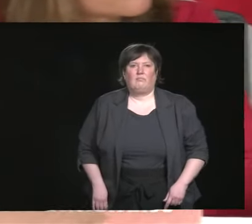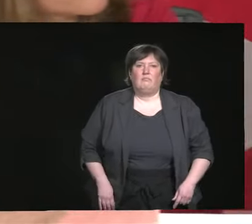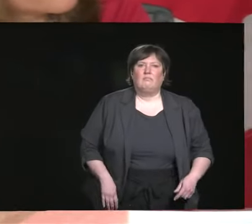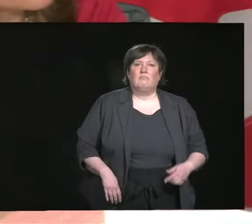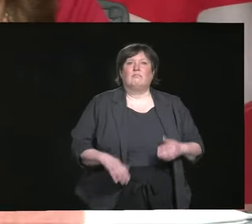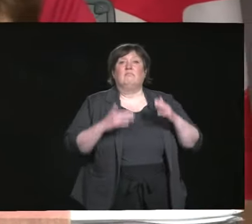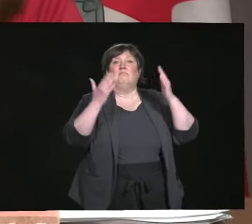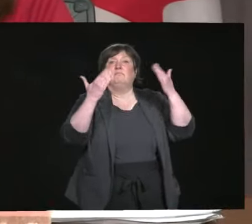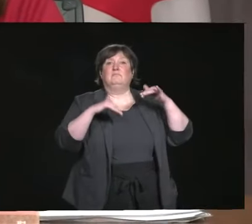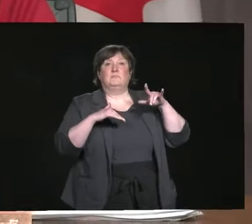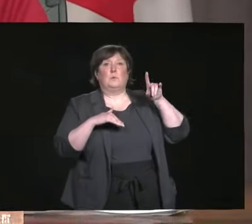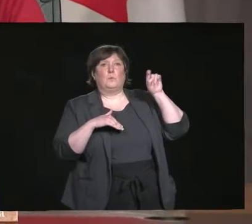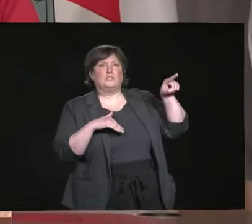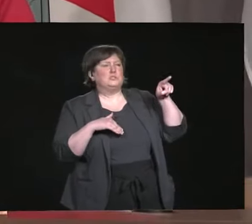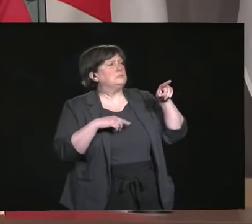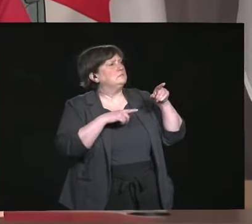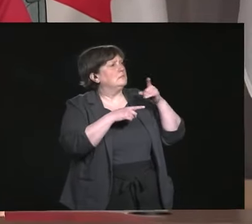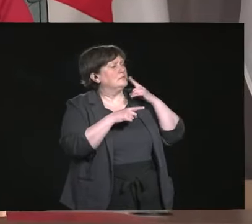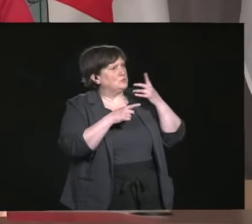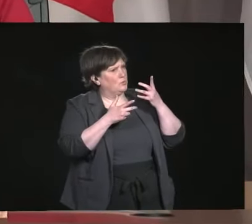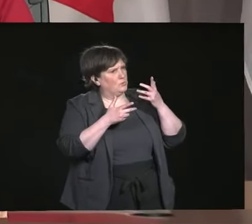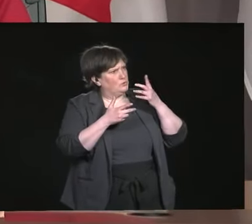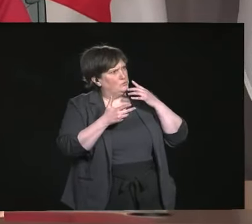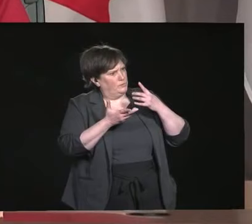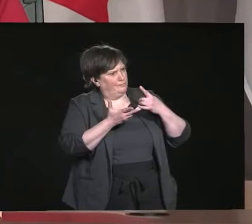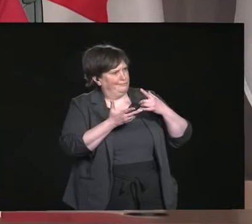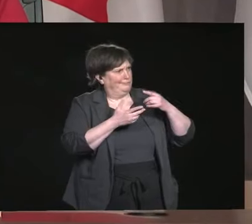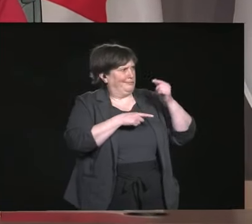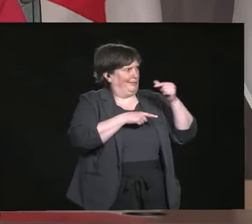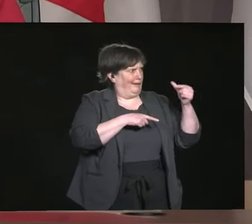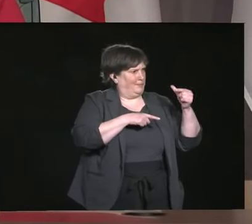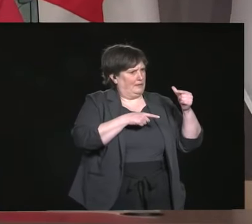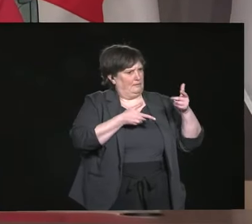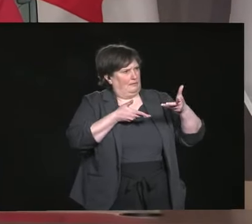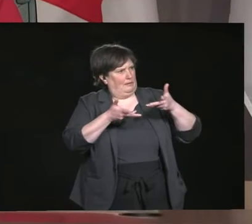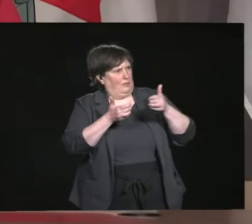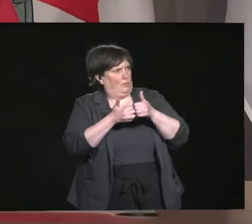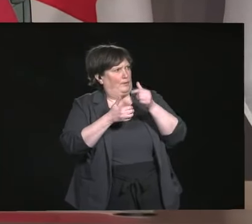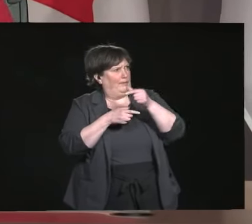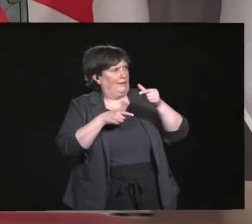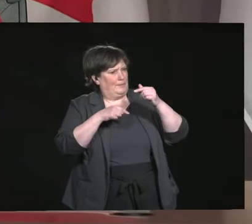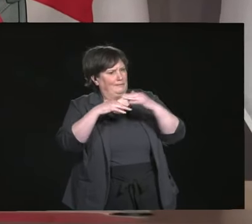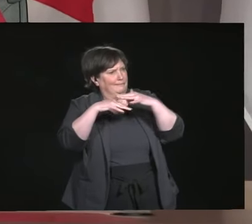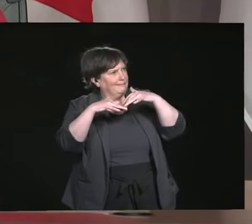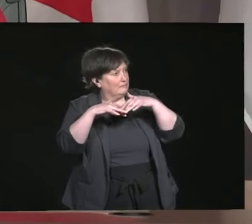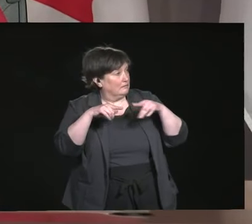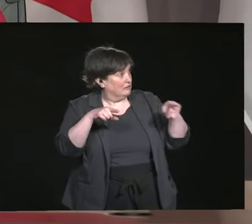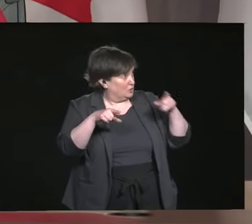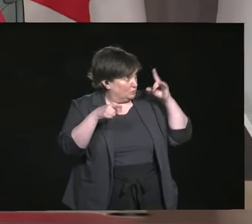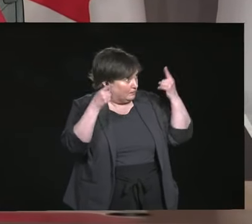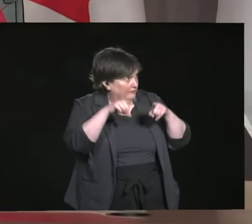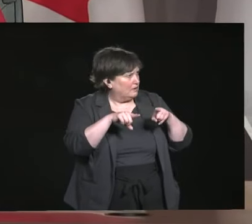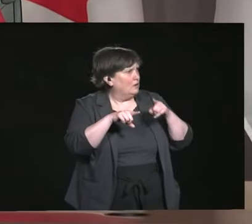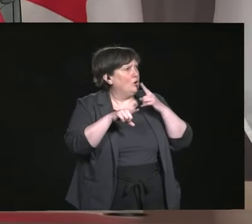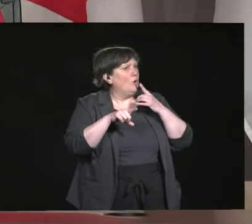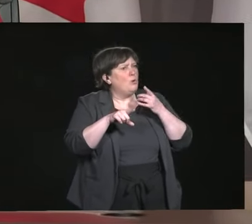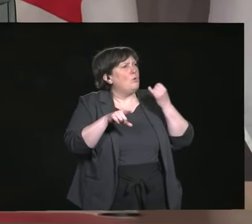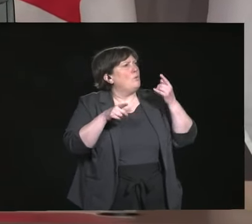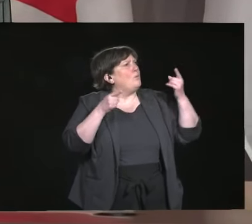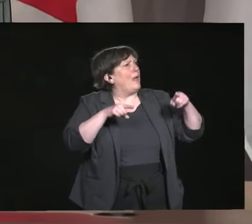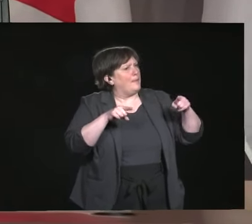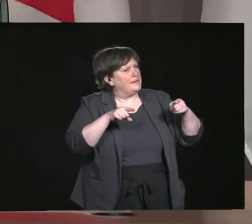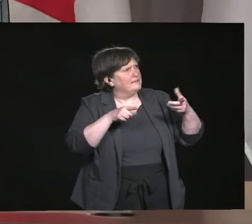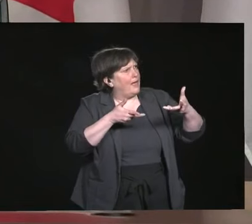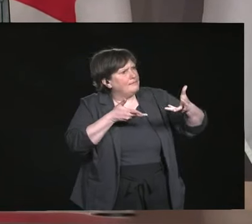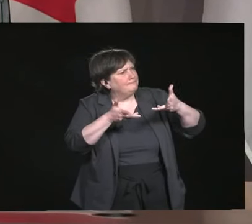military support. I'm wondering if they're under the thumb of the provinces, if there's a disagreement with the province, are you going to work